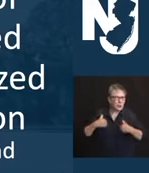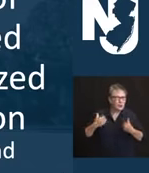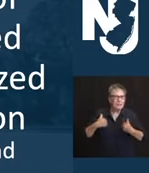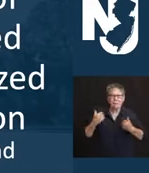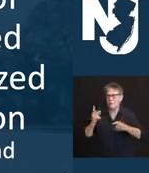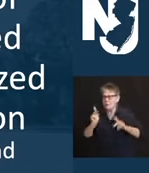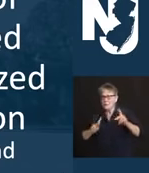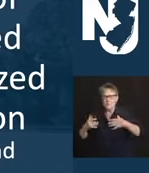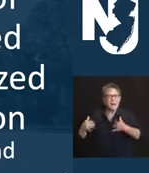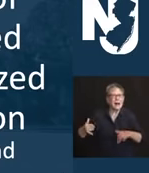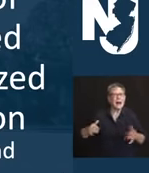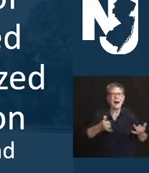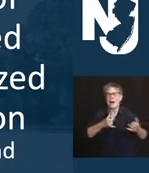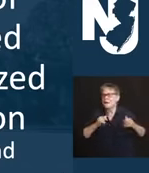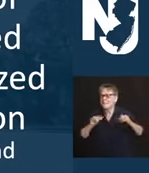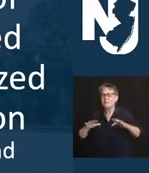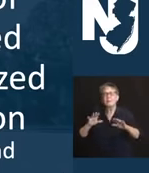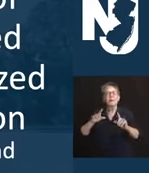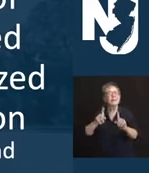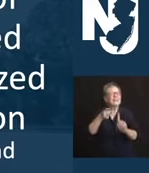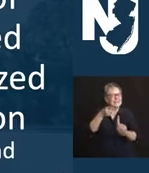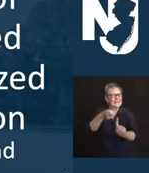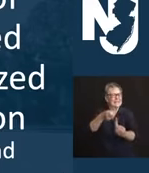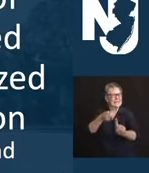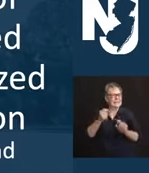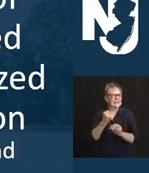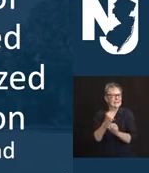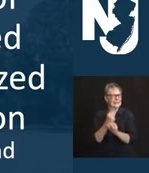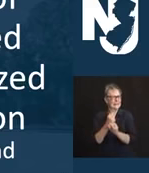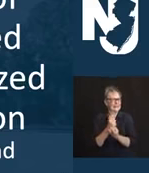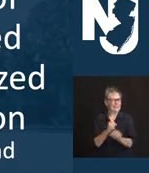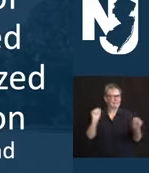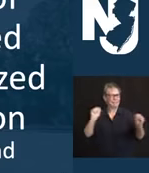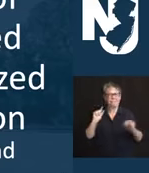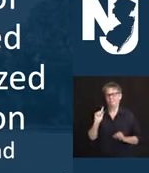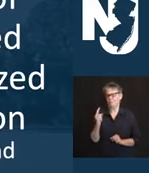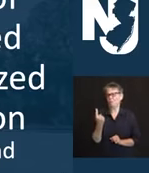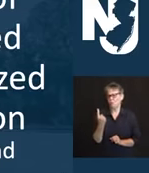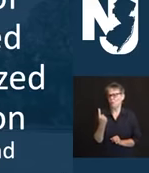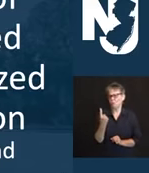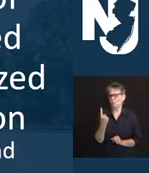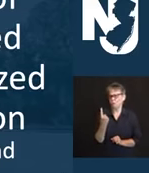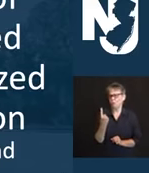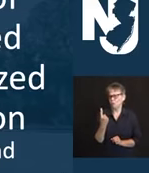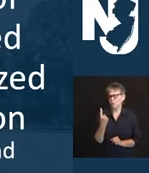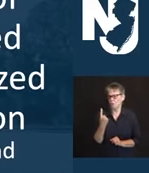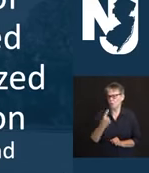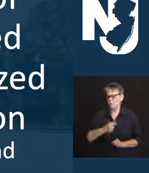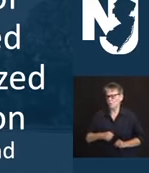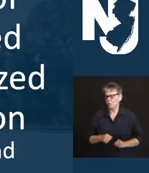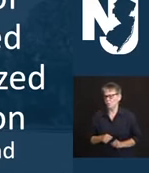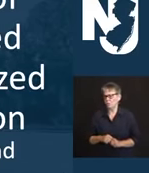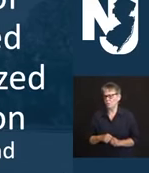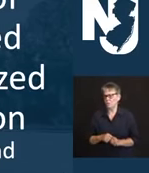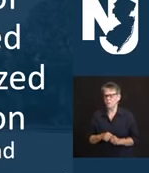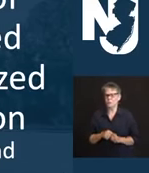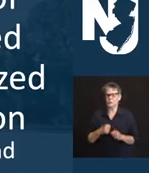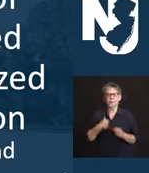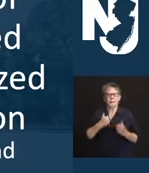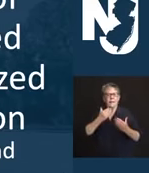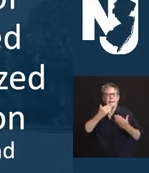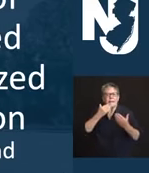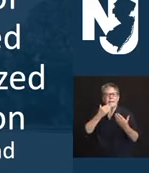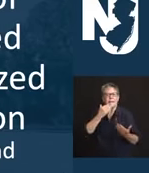and Coach Assemblyman Benji Wimberly, two dear friends and great leaders, for their work alongside us on this issue.